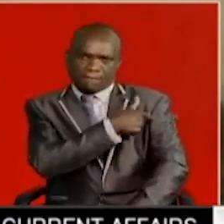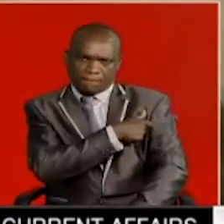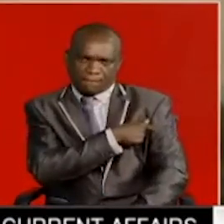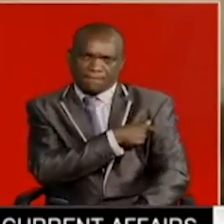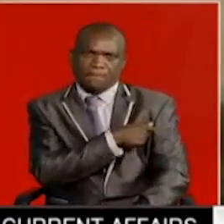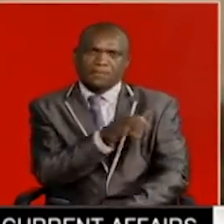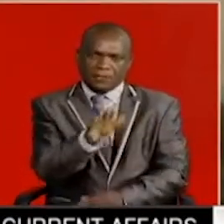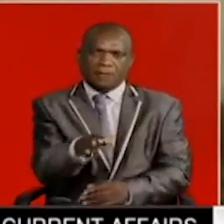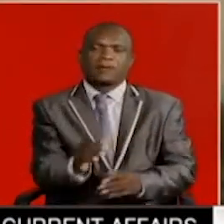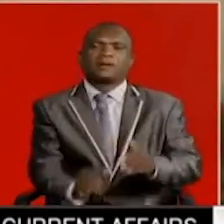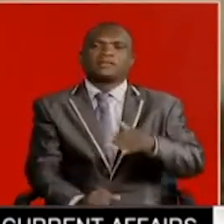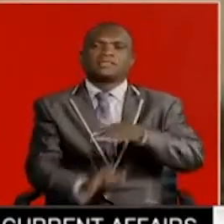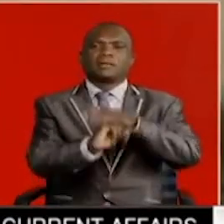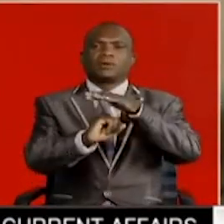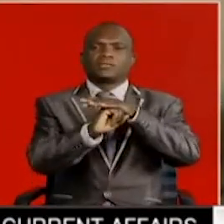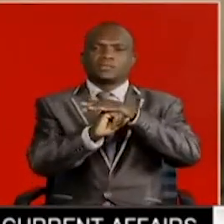EPI, supported by